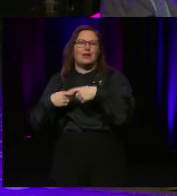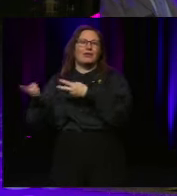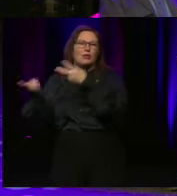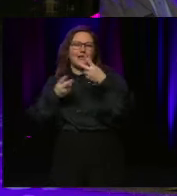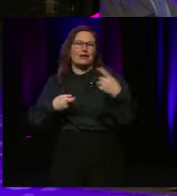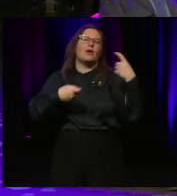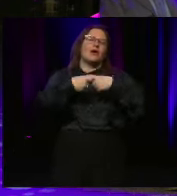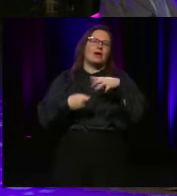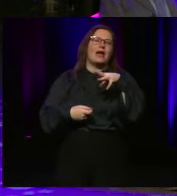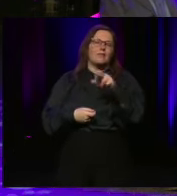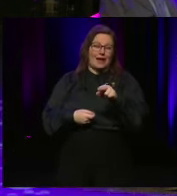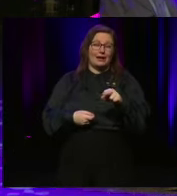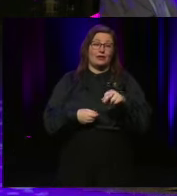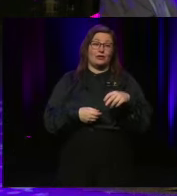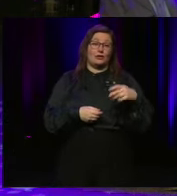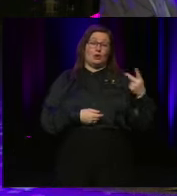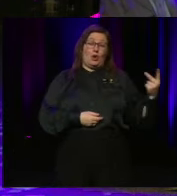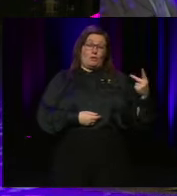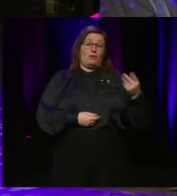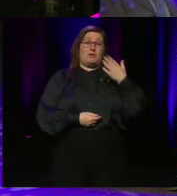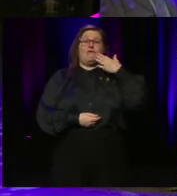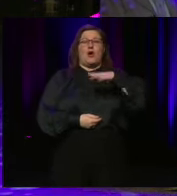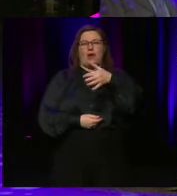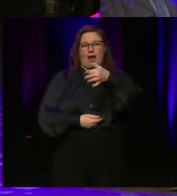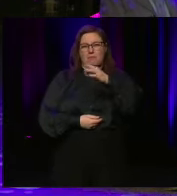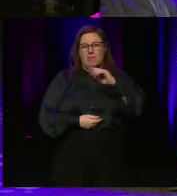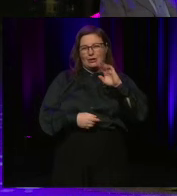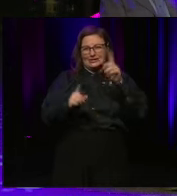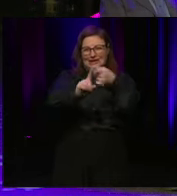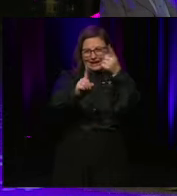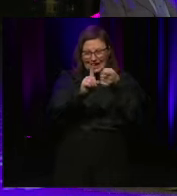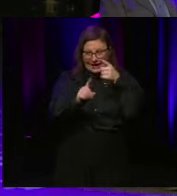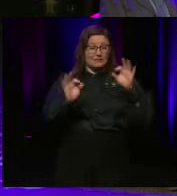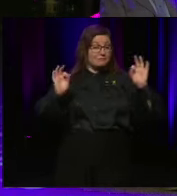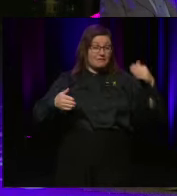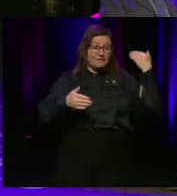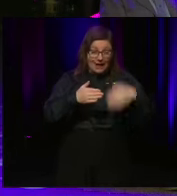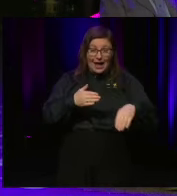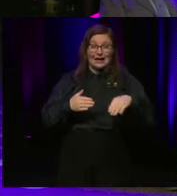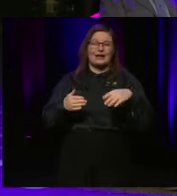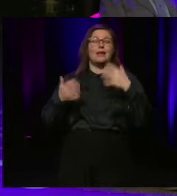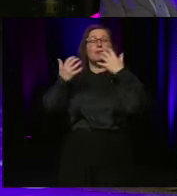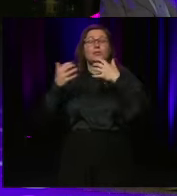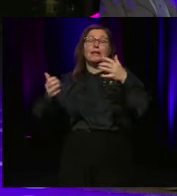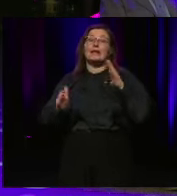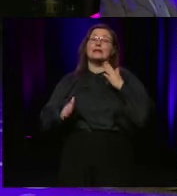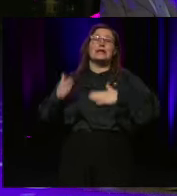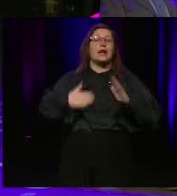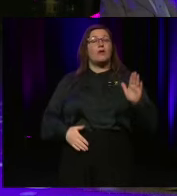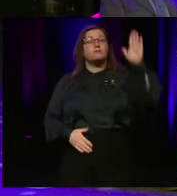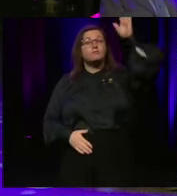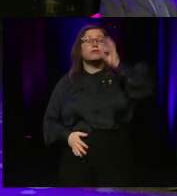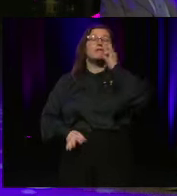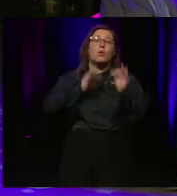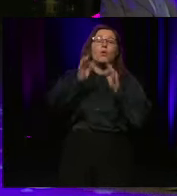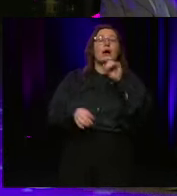So after their responses, we will take questions and comments from people in the room. So you have to just raise your